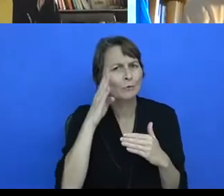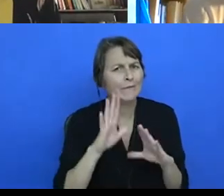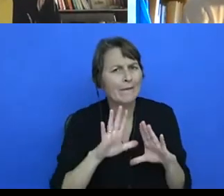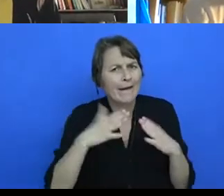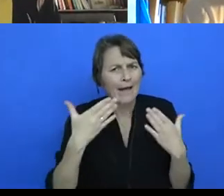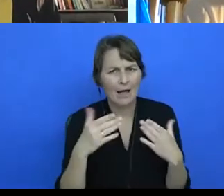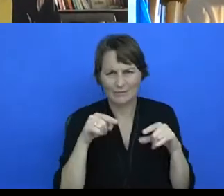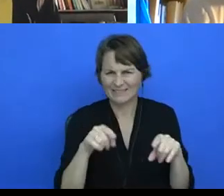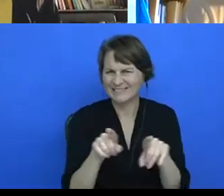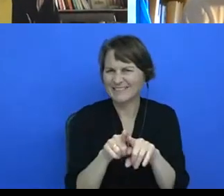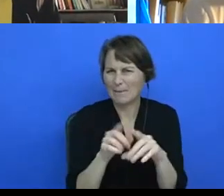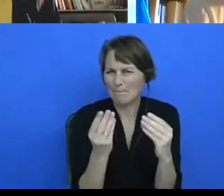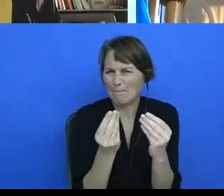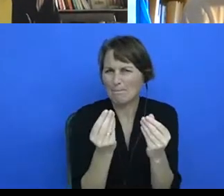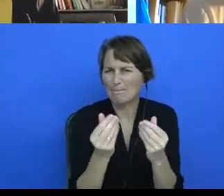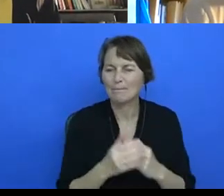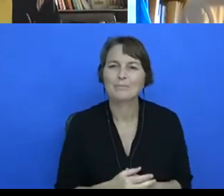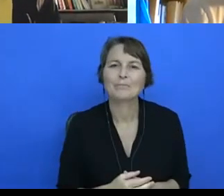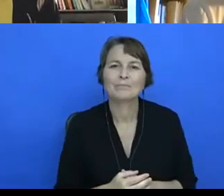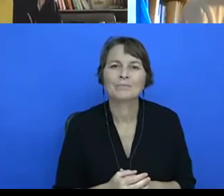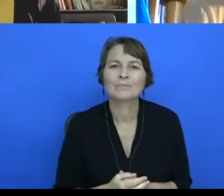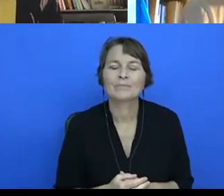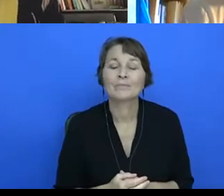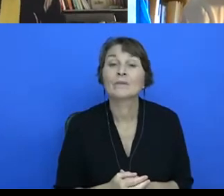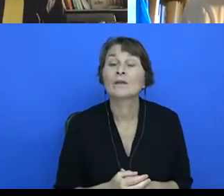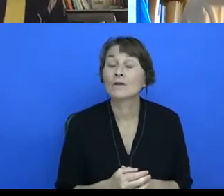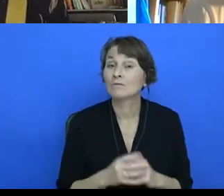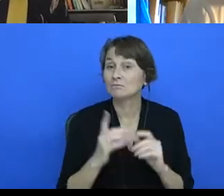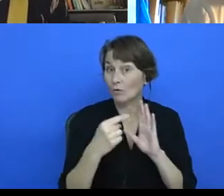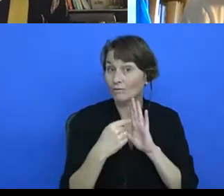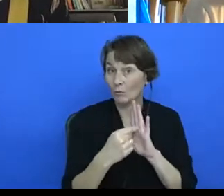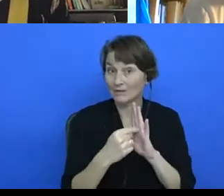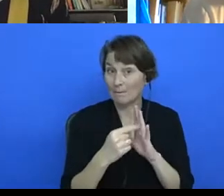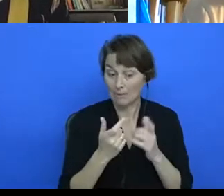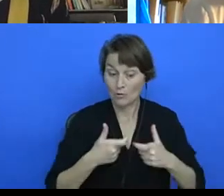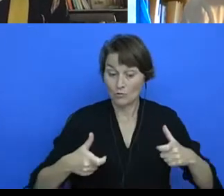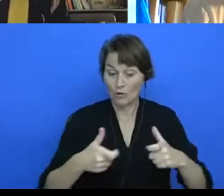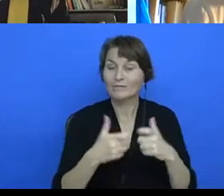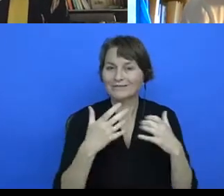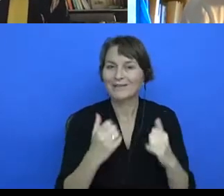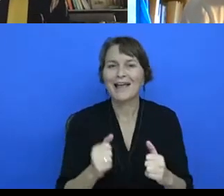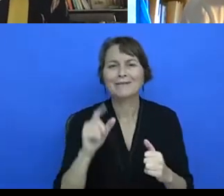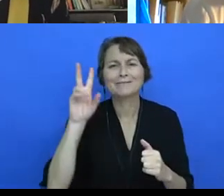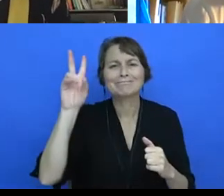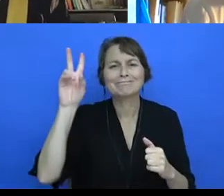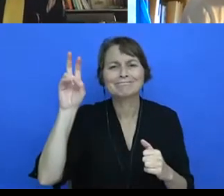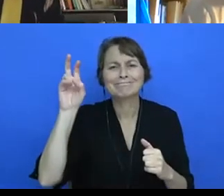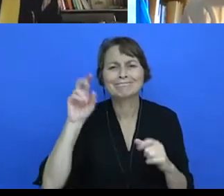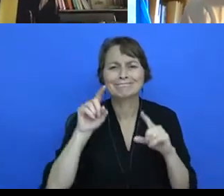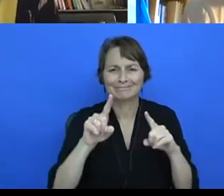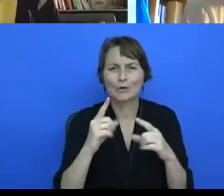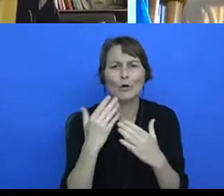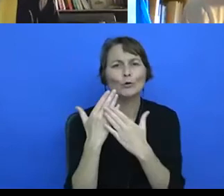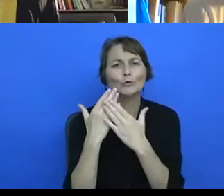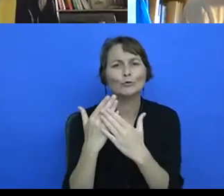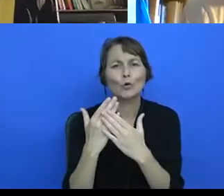What we had in practice for our conference, we had a student researcher hangout, which was open for the whole morning